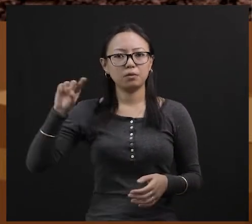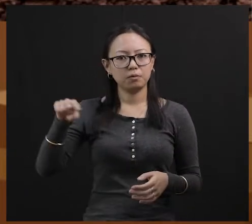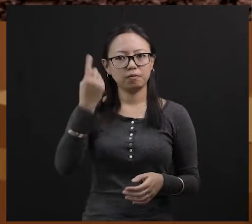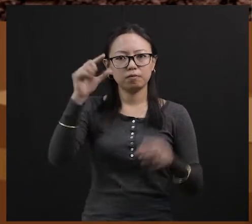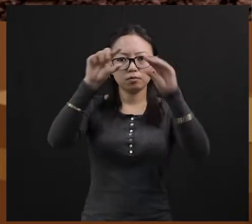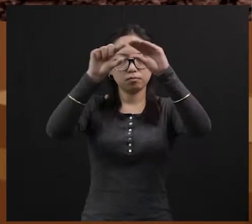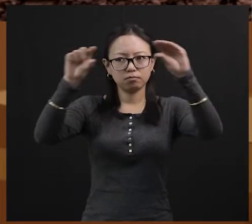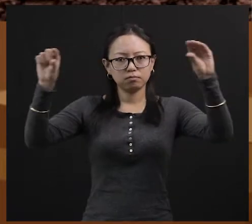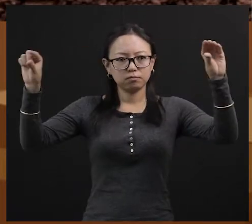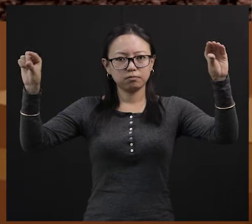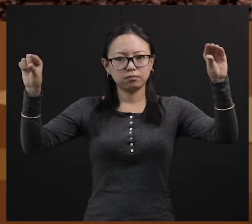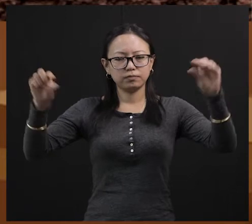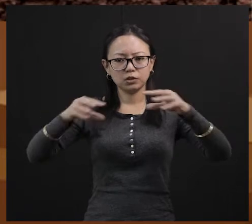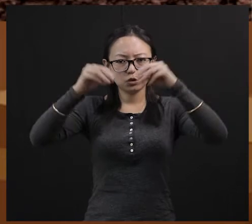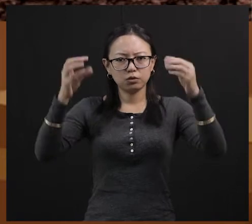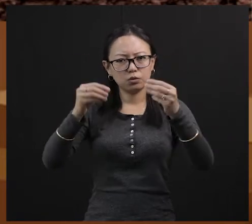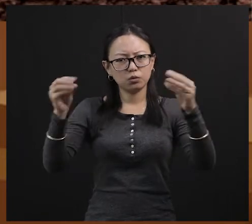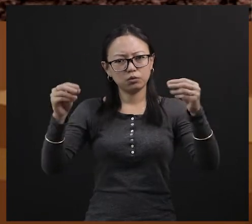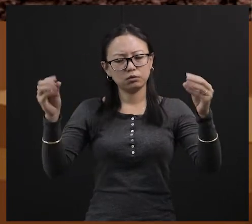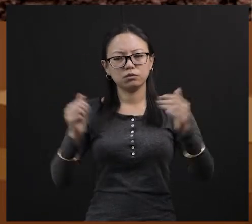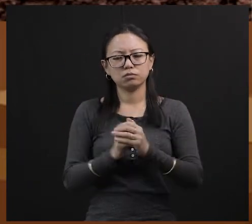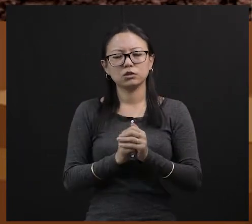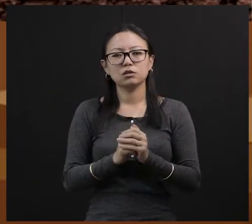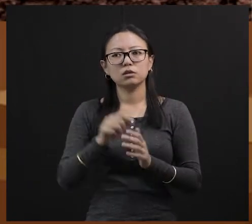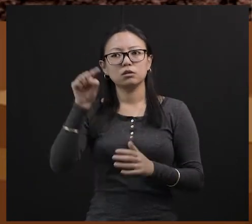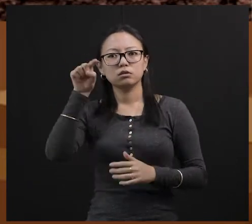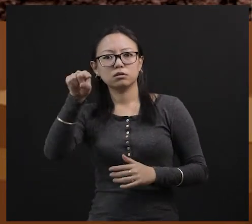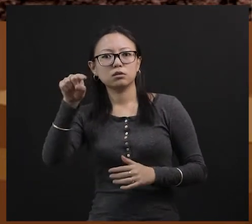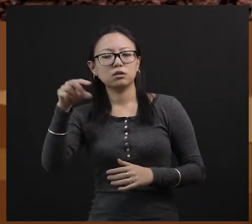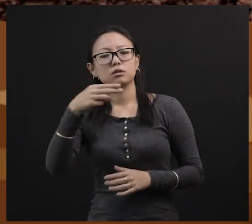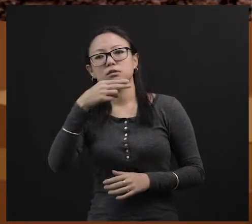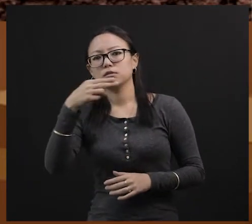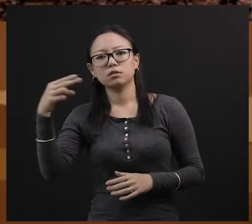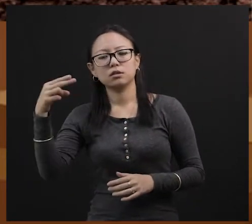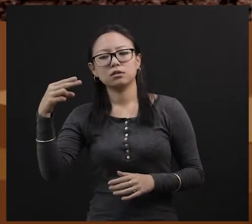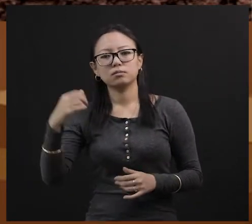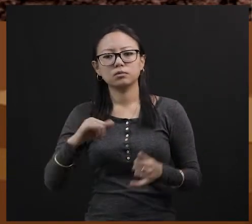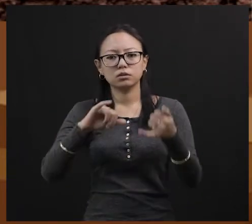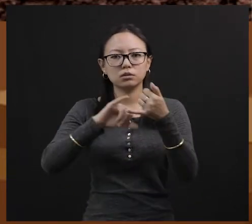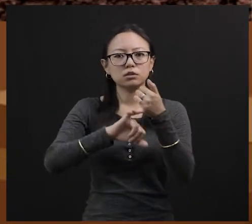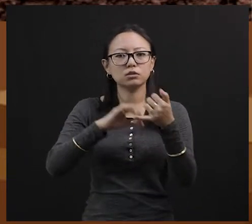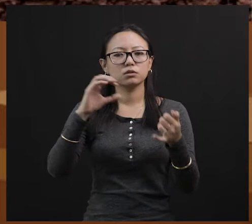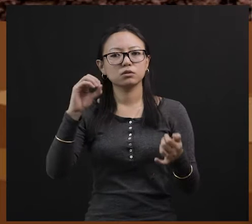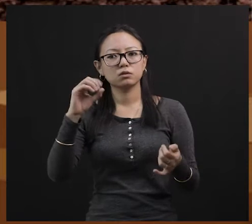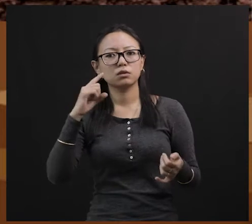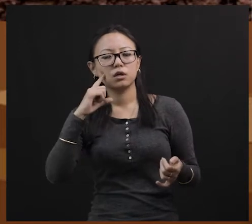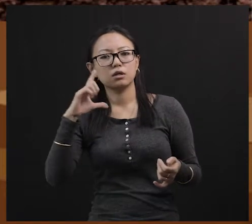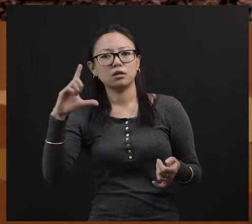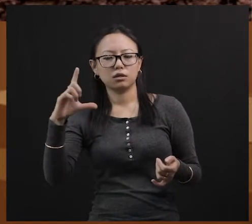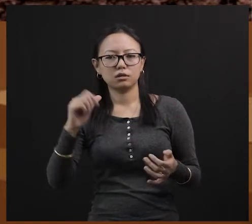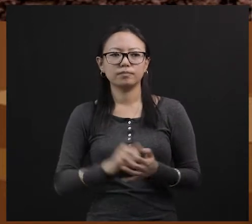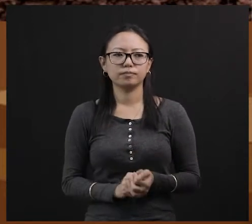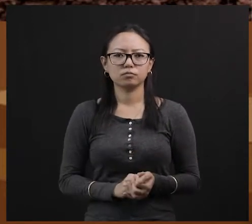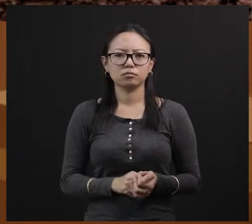this. It is usually loose. Okay? So that outermost layer of land, which is usually